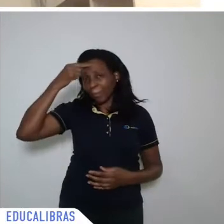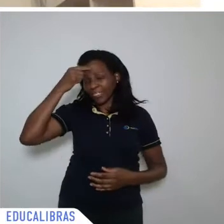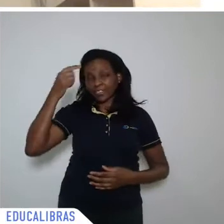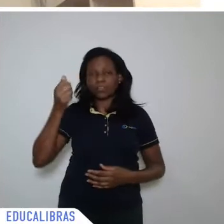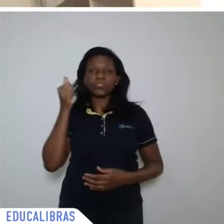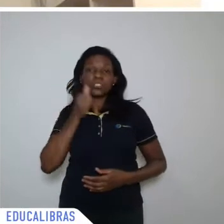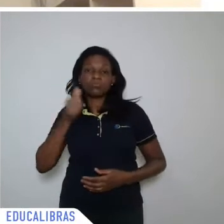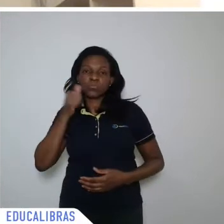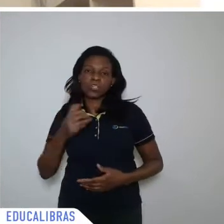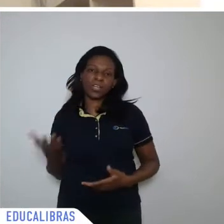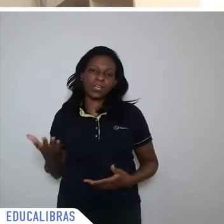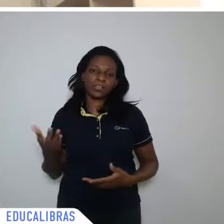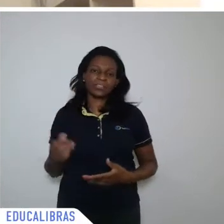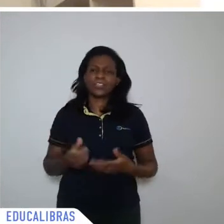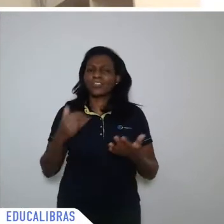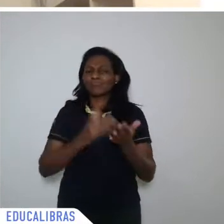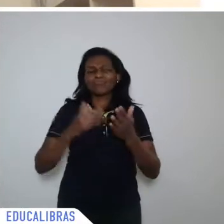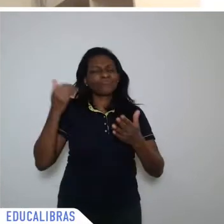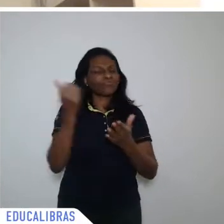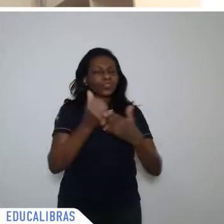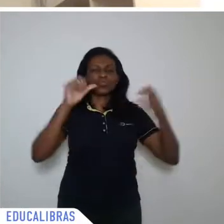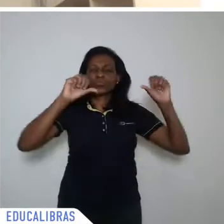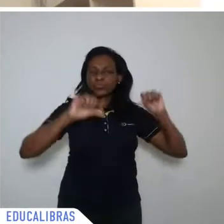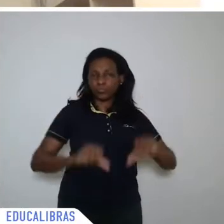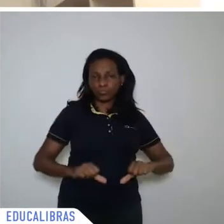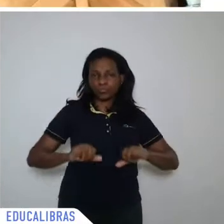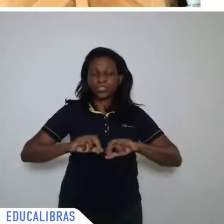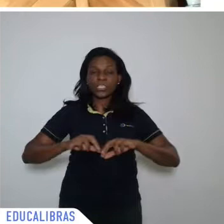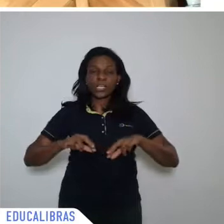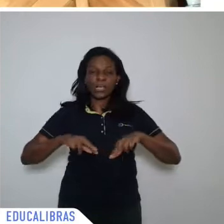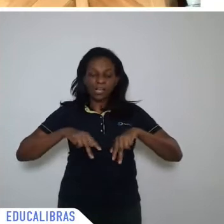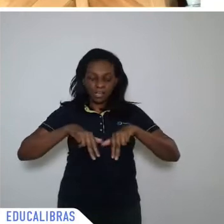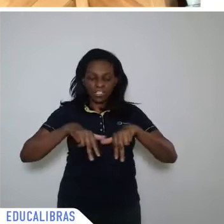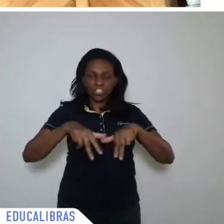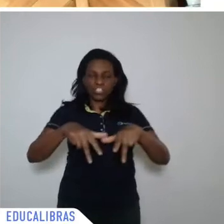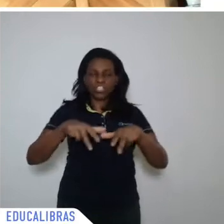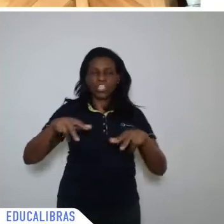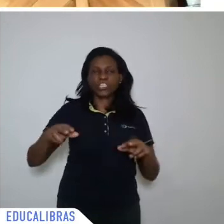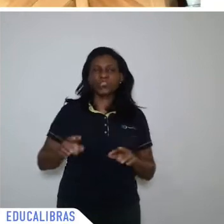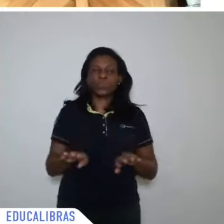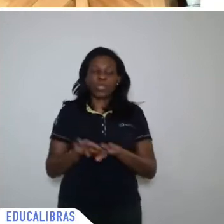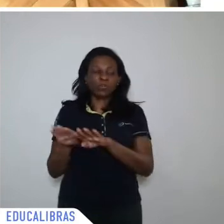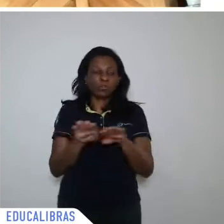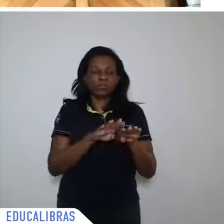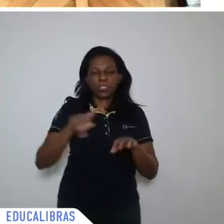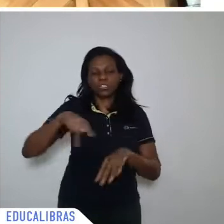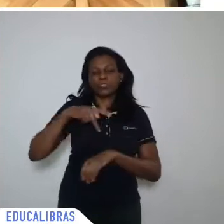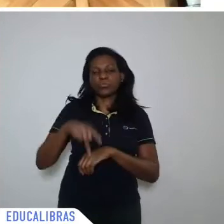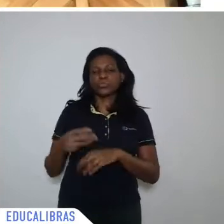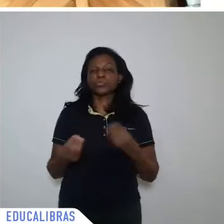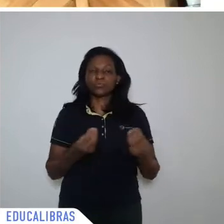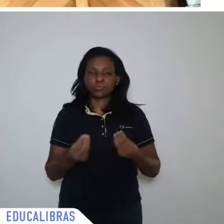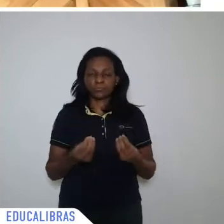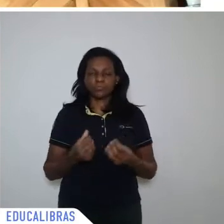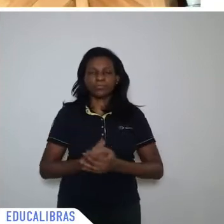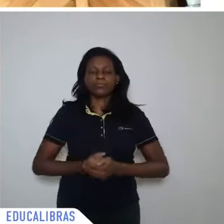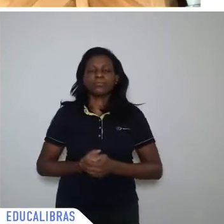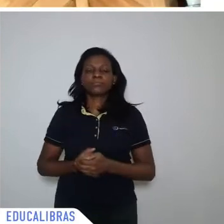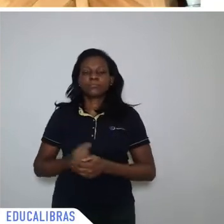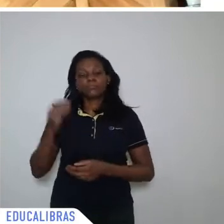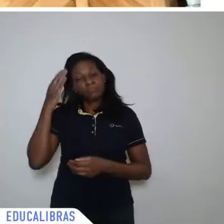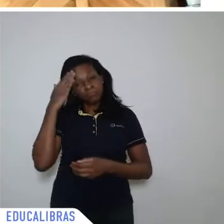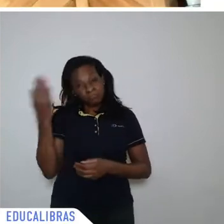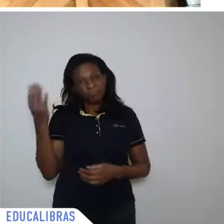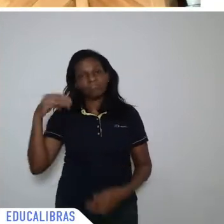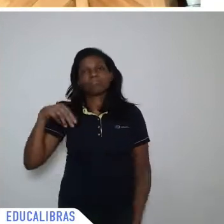mental work has increased for women, and this has increased the gender inequality in the country.